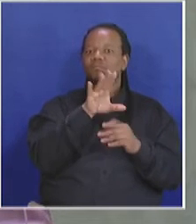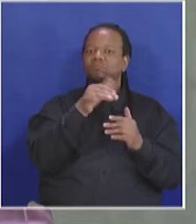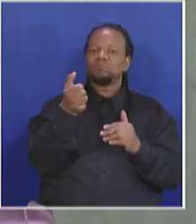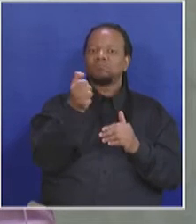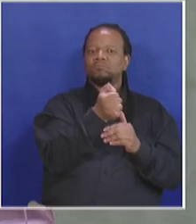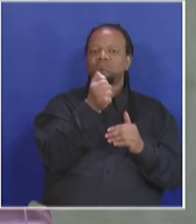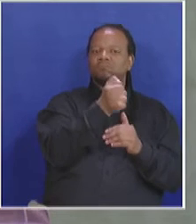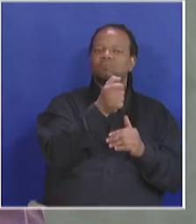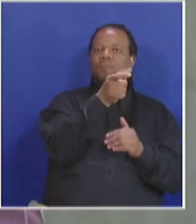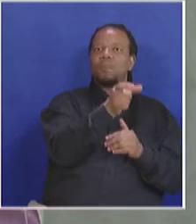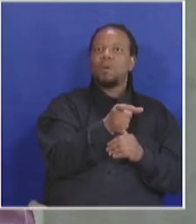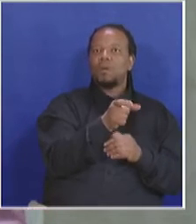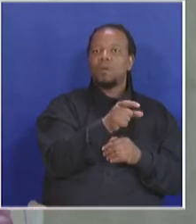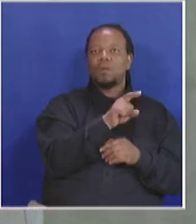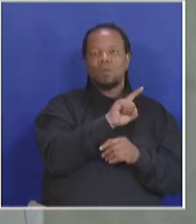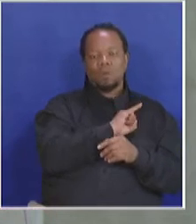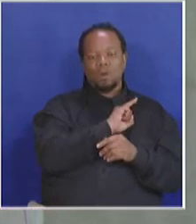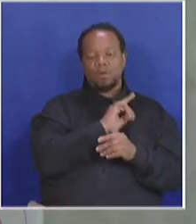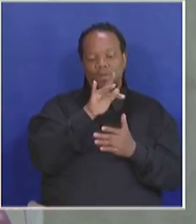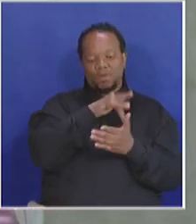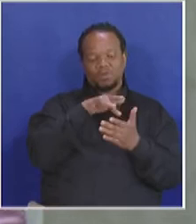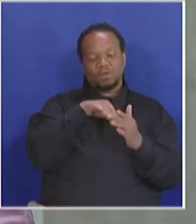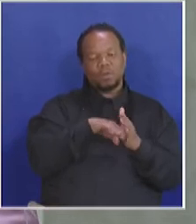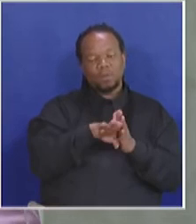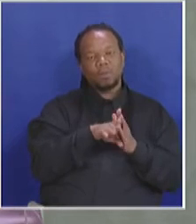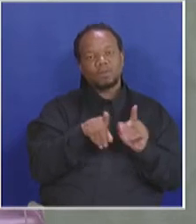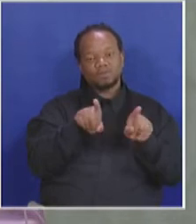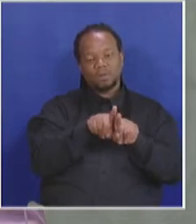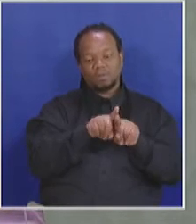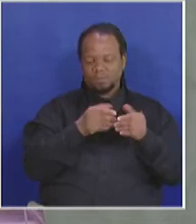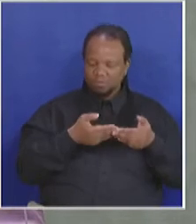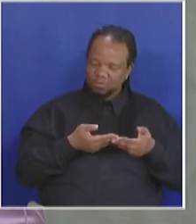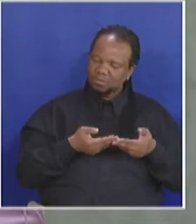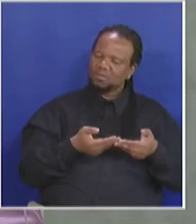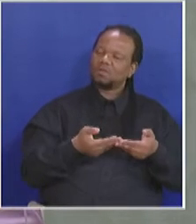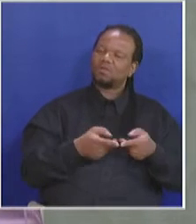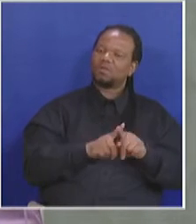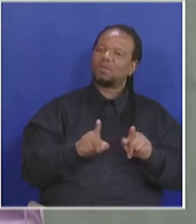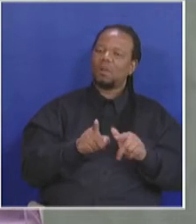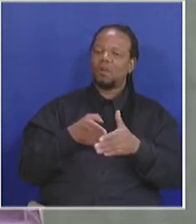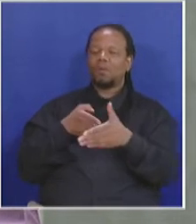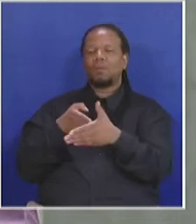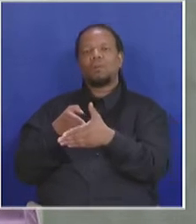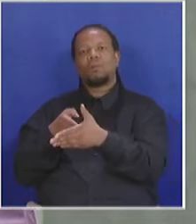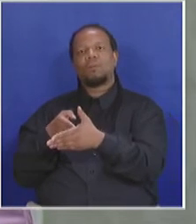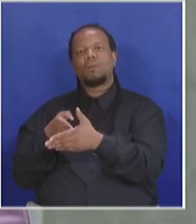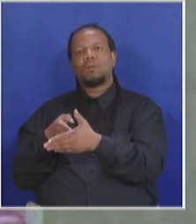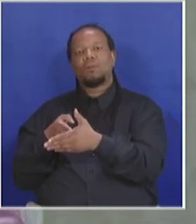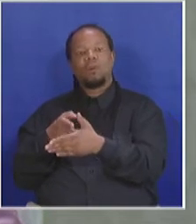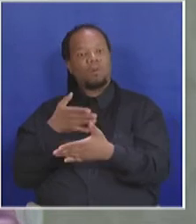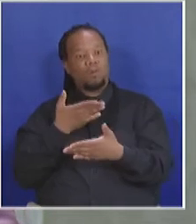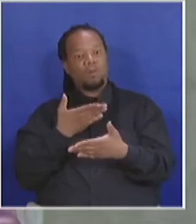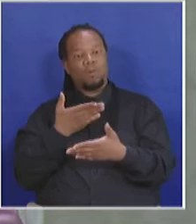the successful implementation of the center and delivery of services hinges predominantly on the availability of relevant staff.